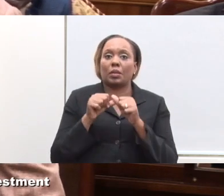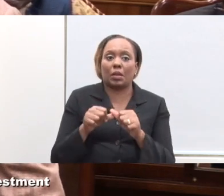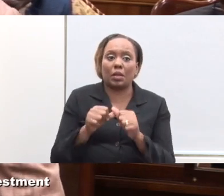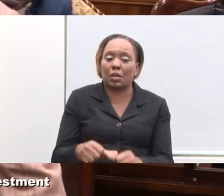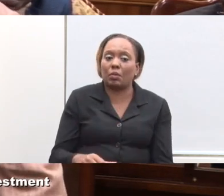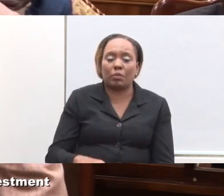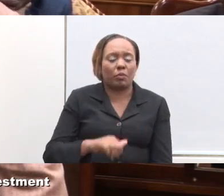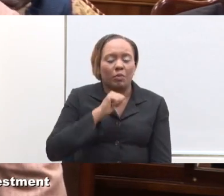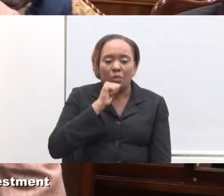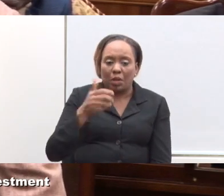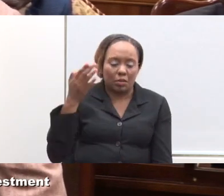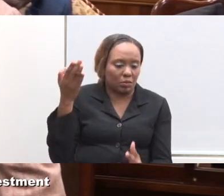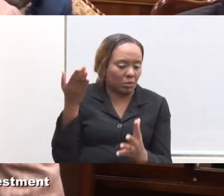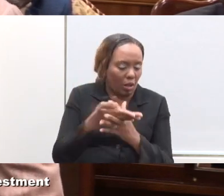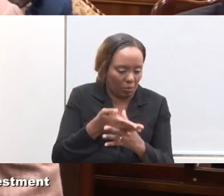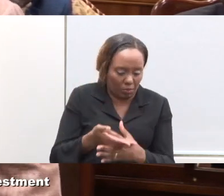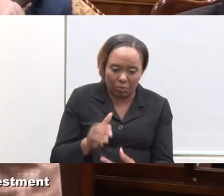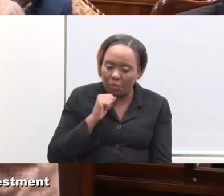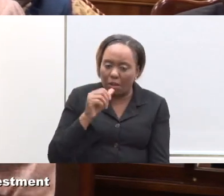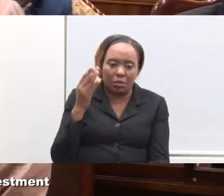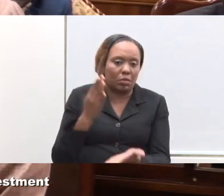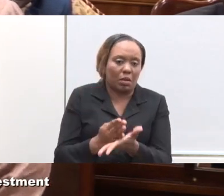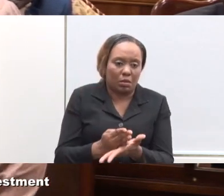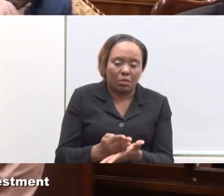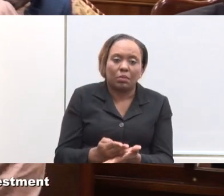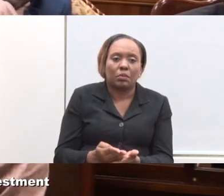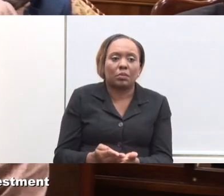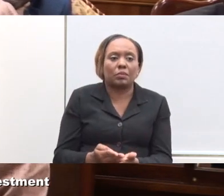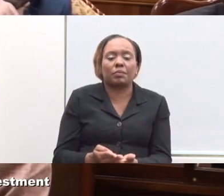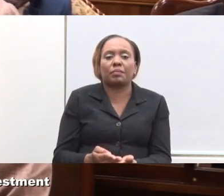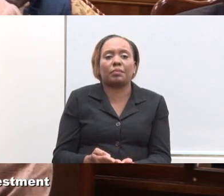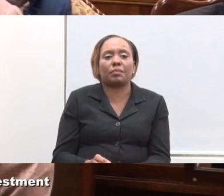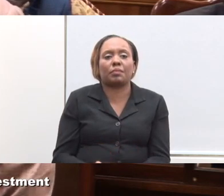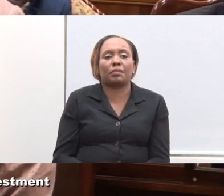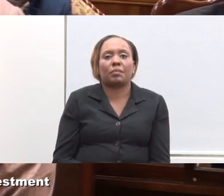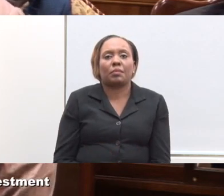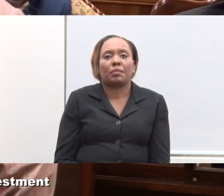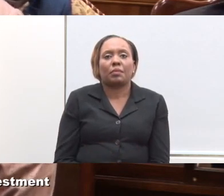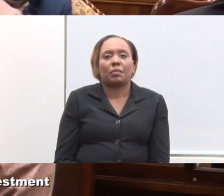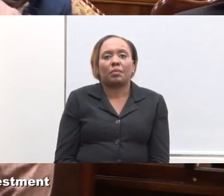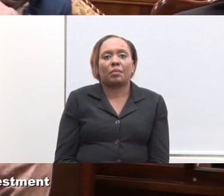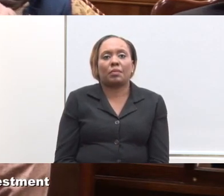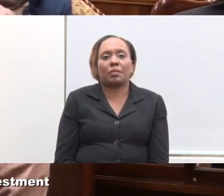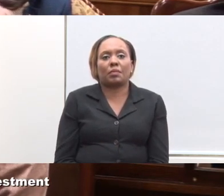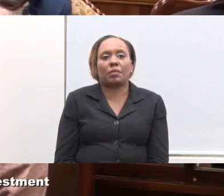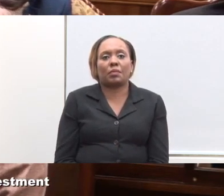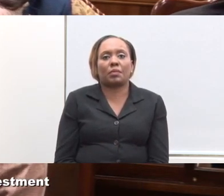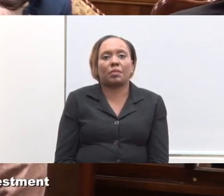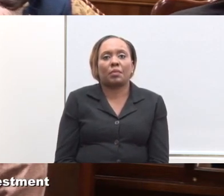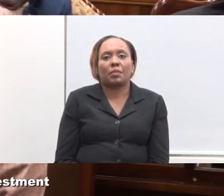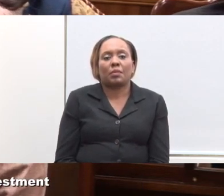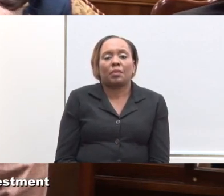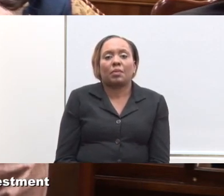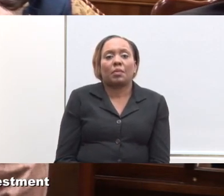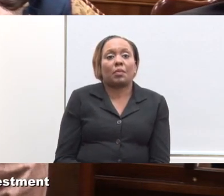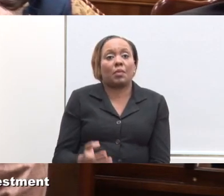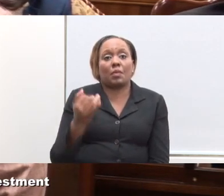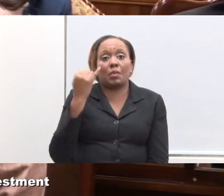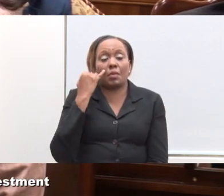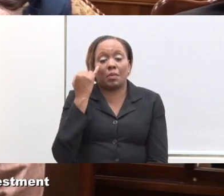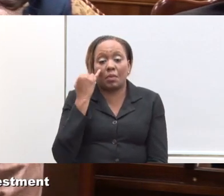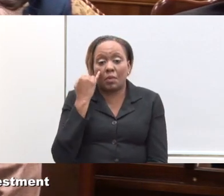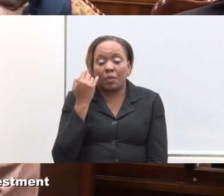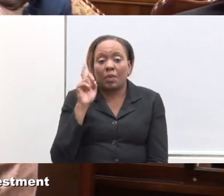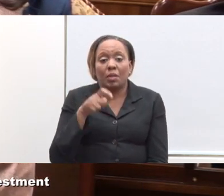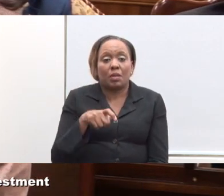can find a way, even if it means in certain circumstances that we have to charter planes or ships in order to bring what